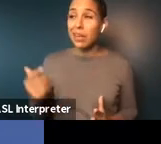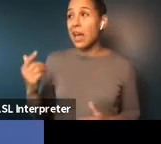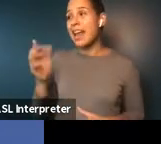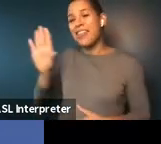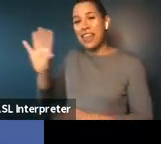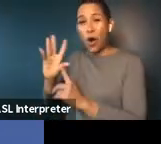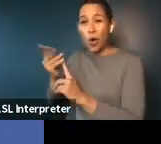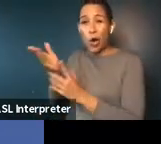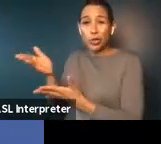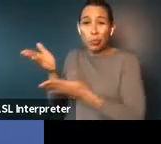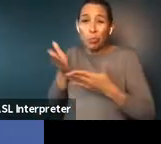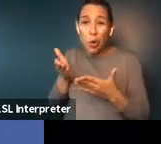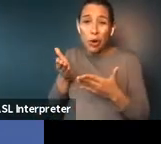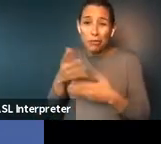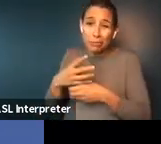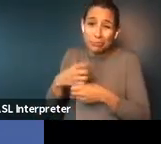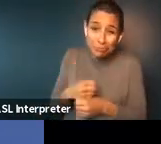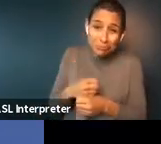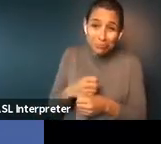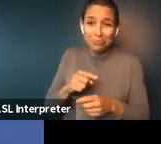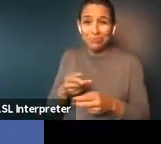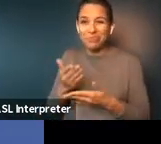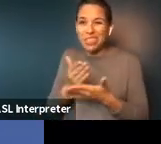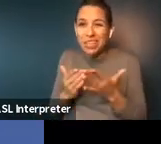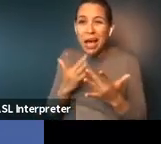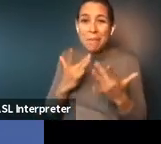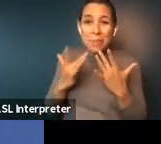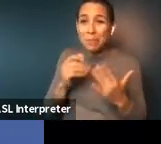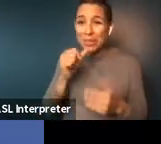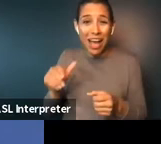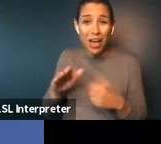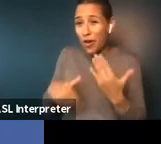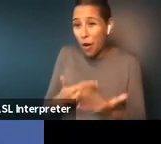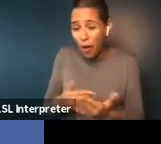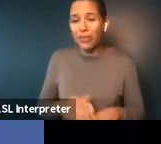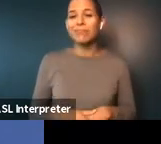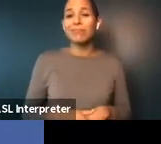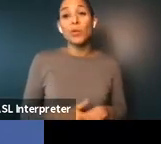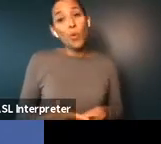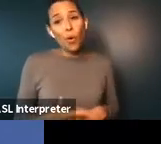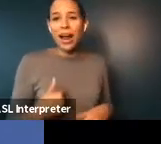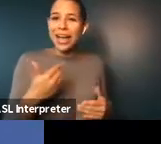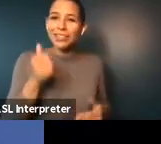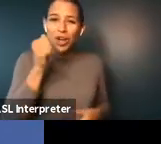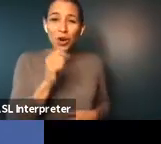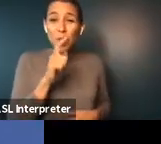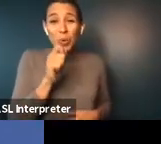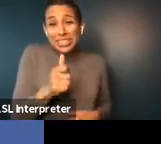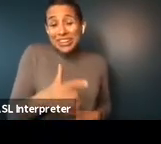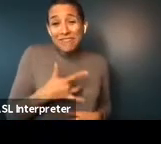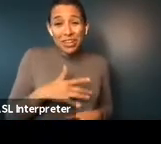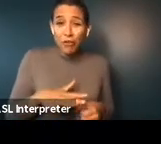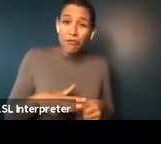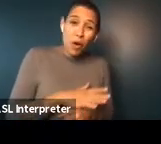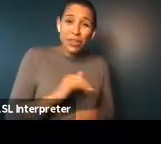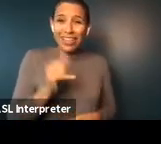or, um, or as a, as a girl who didn't feel exactly like a girl or any